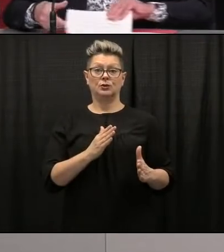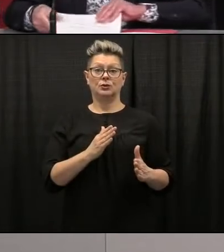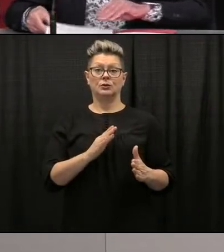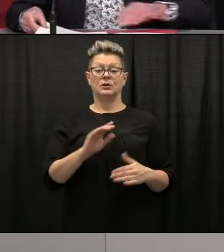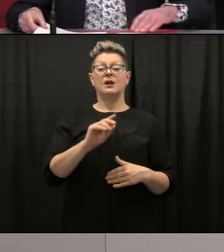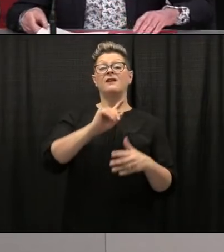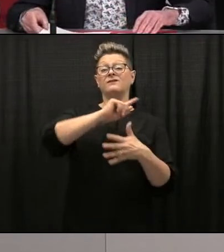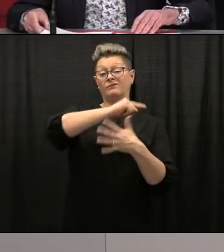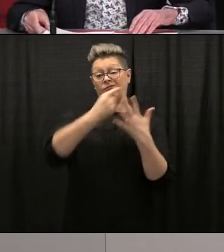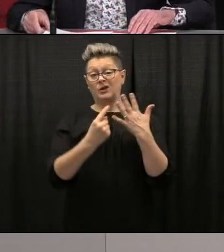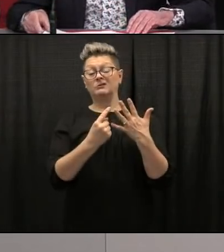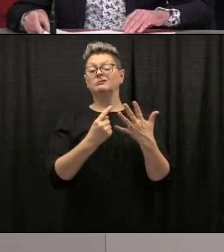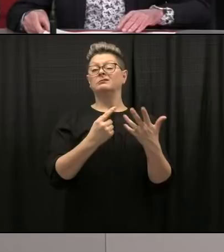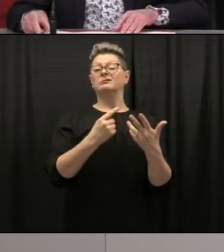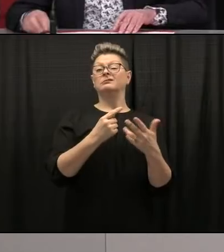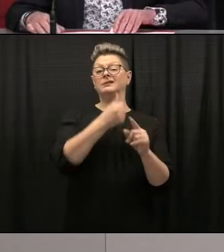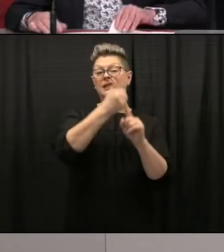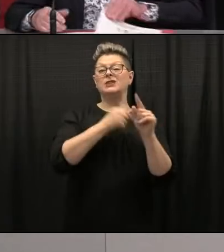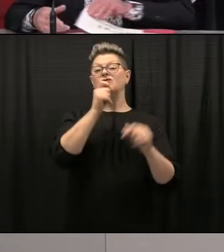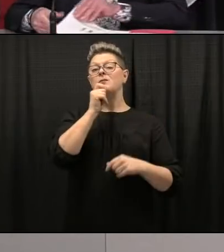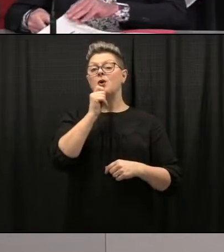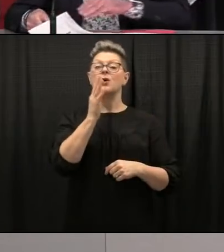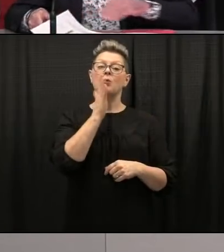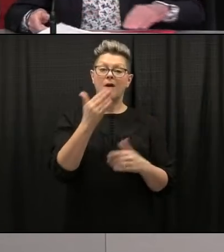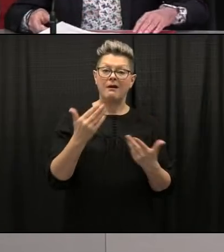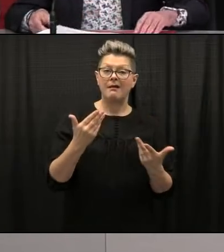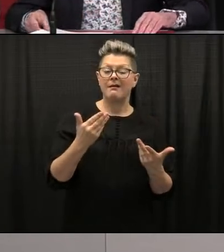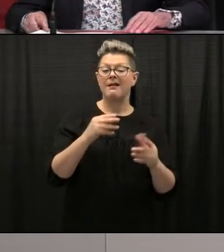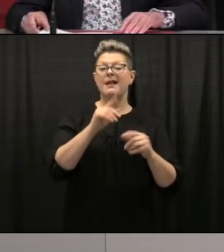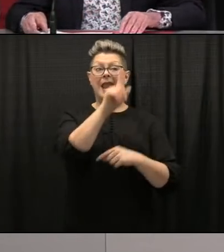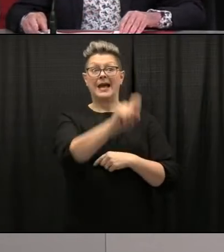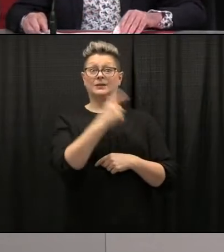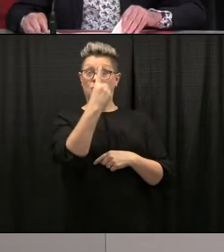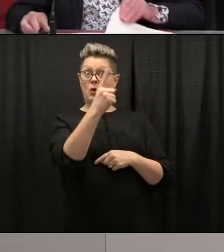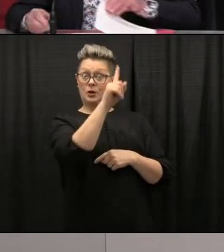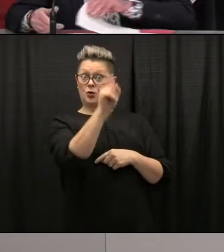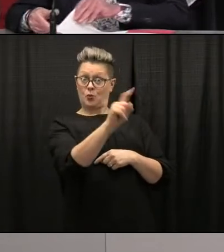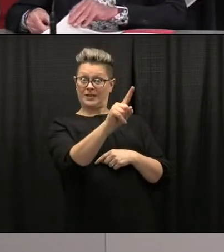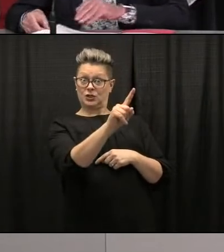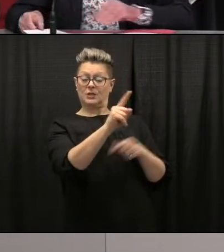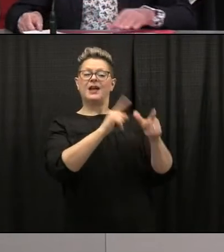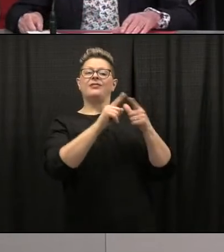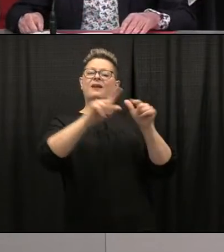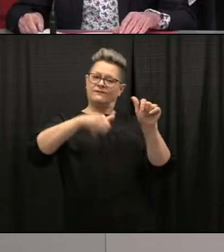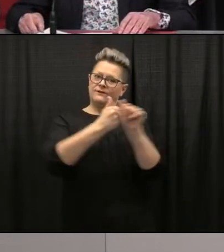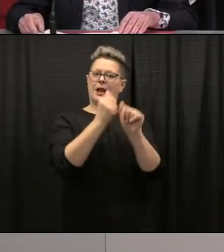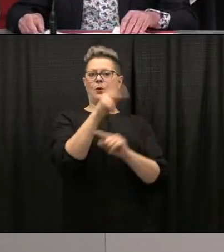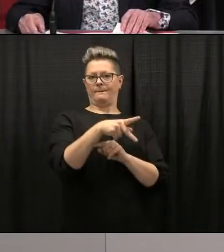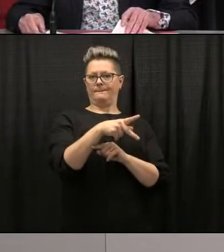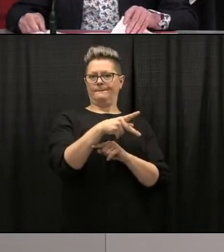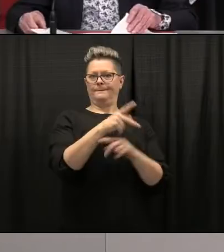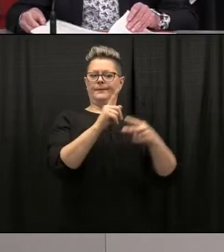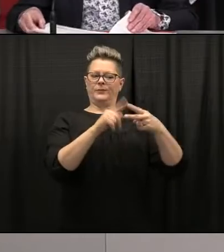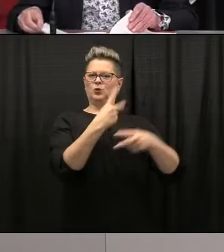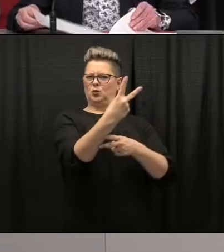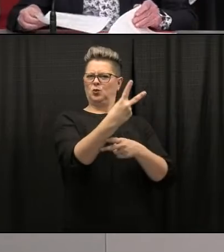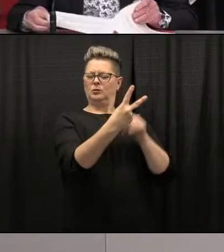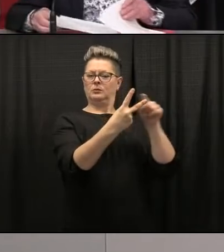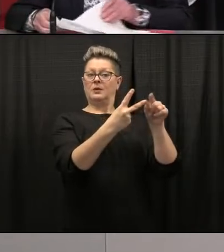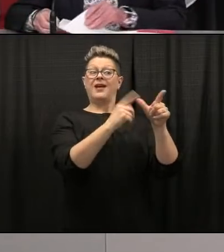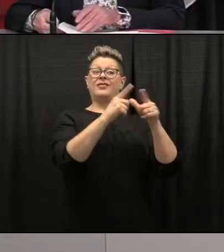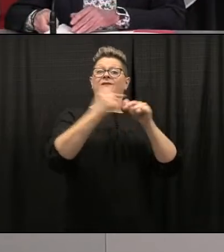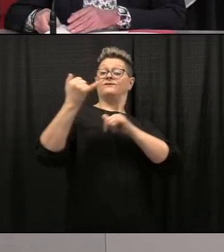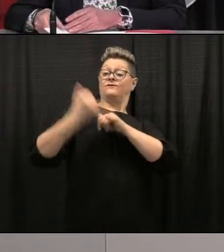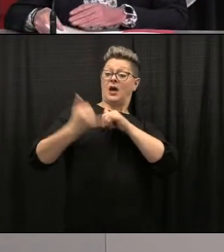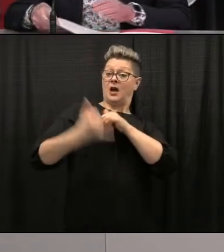of the question and answer session will give each reporter the opportunity to ask one question and one follow-up. There will then be a final round where each